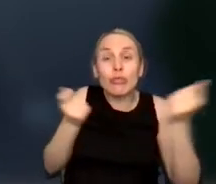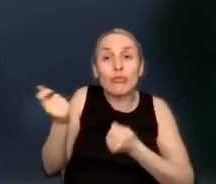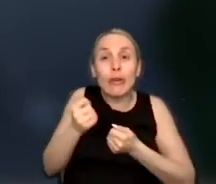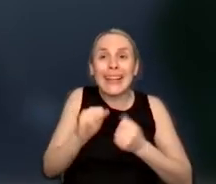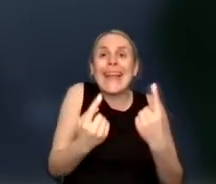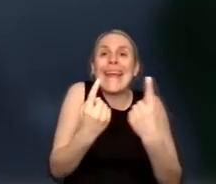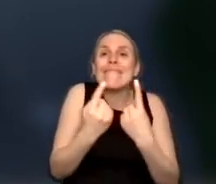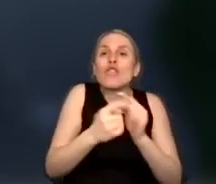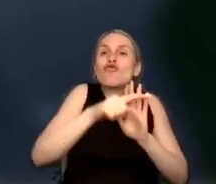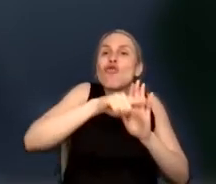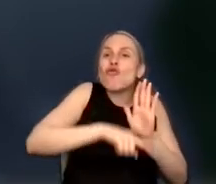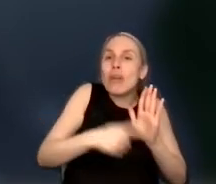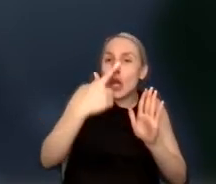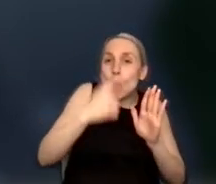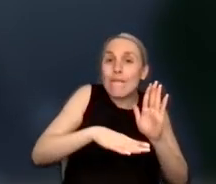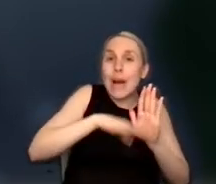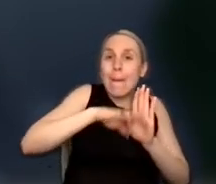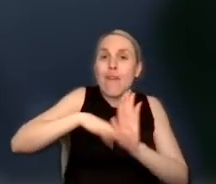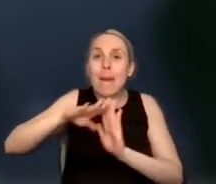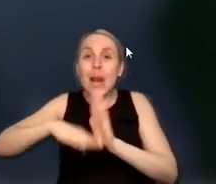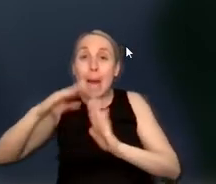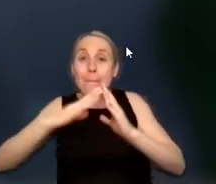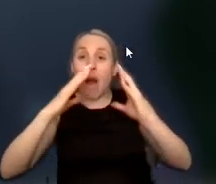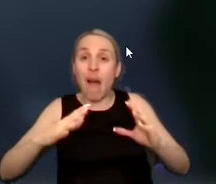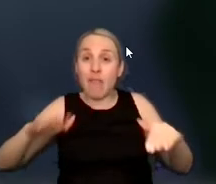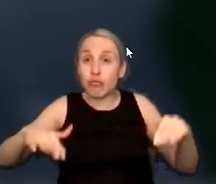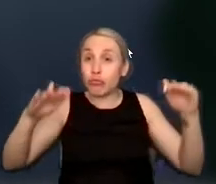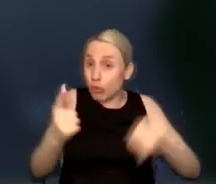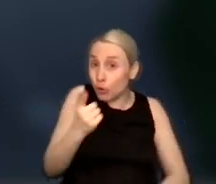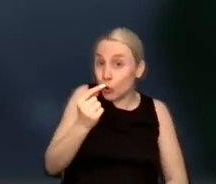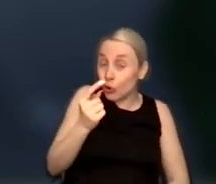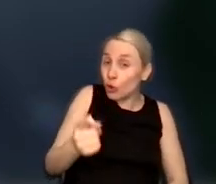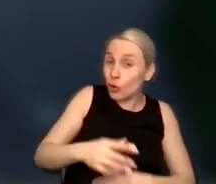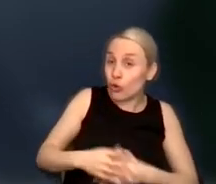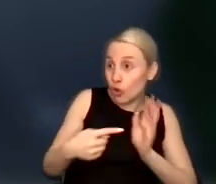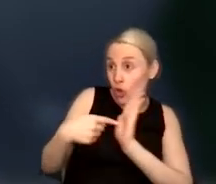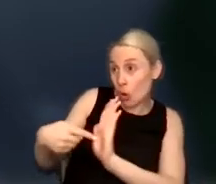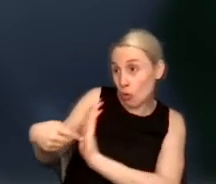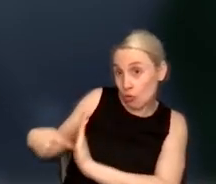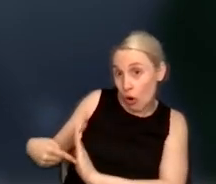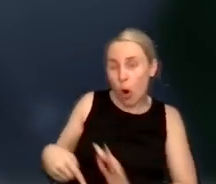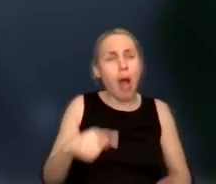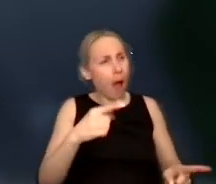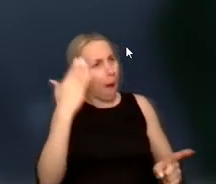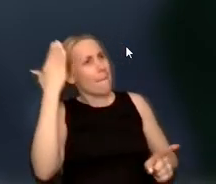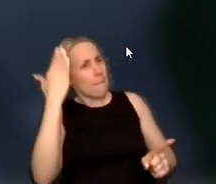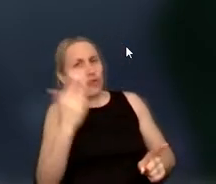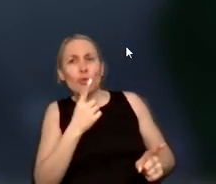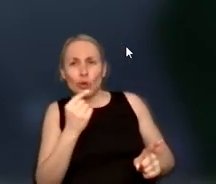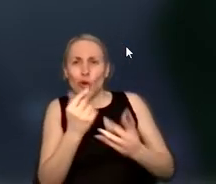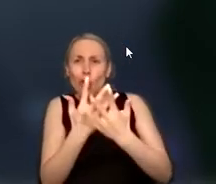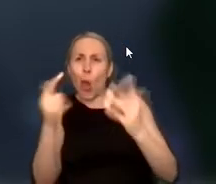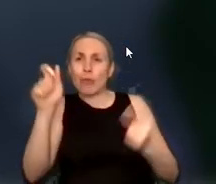just show each other things in the hive? Absolutely. I mean, I you could almost imagine it being multiple people bringing different projects and doing the same kind